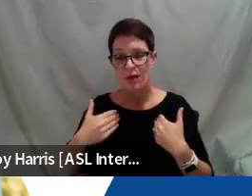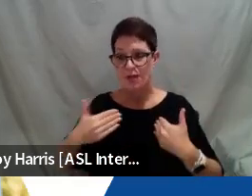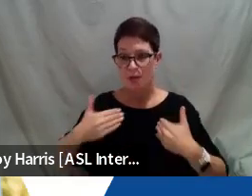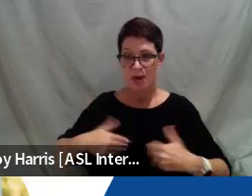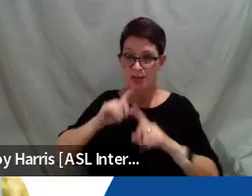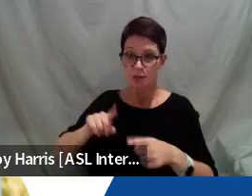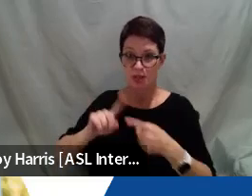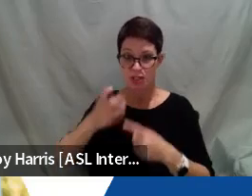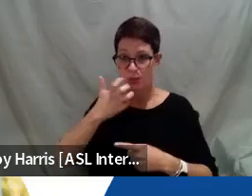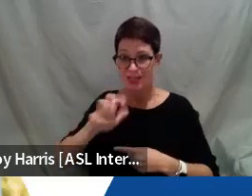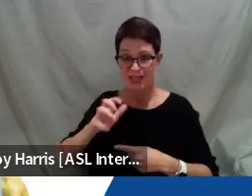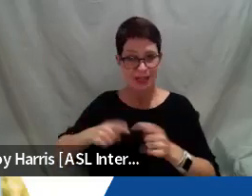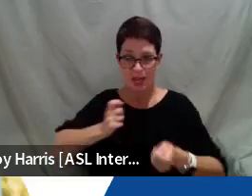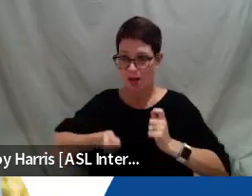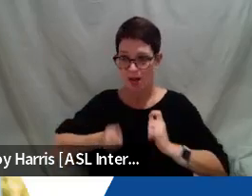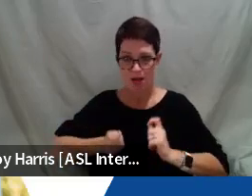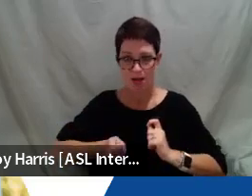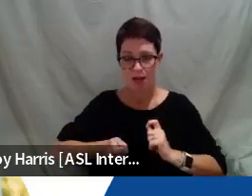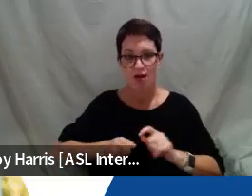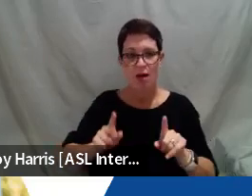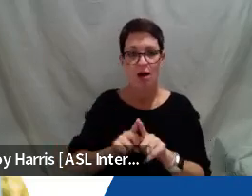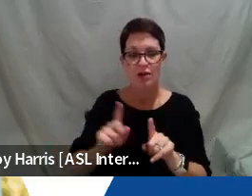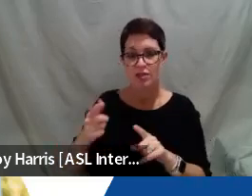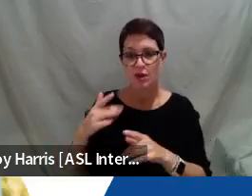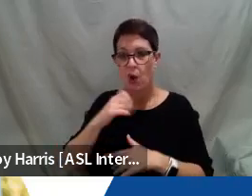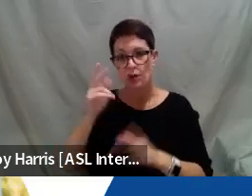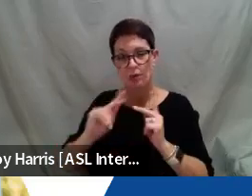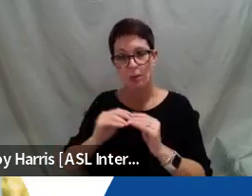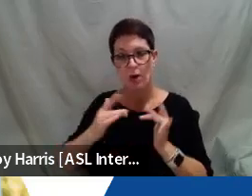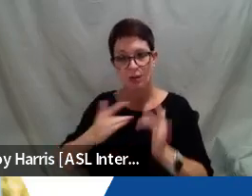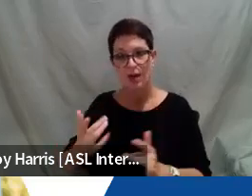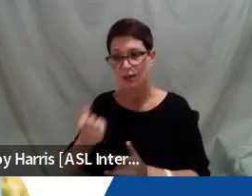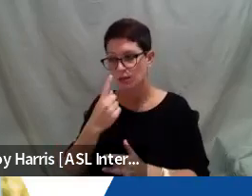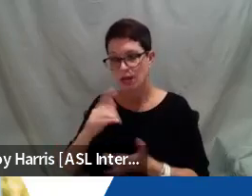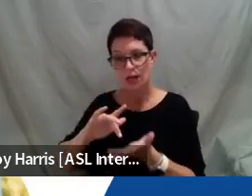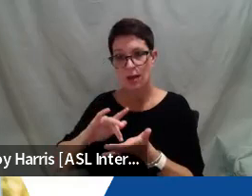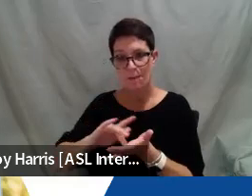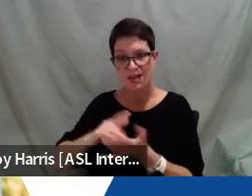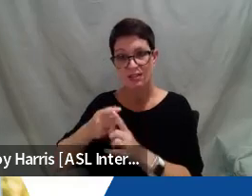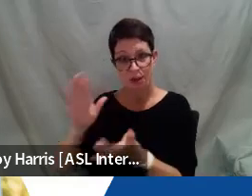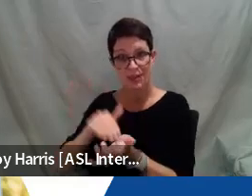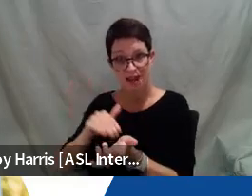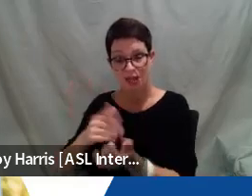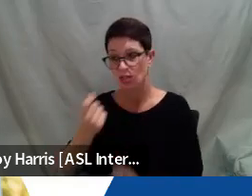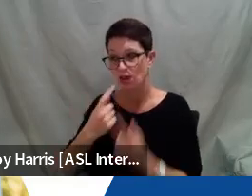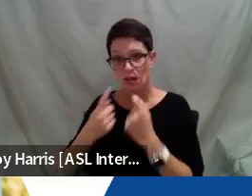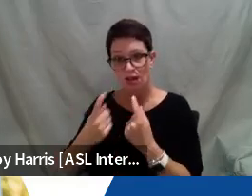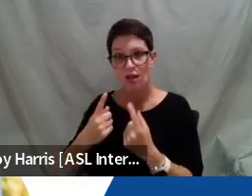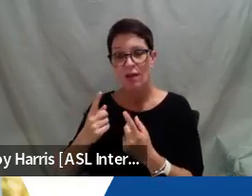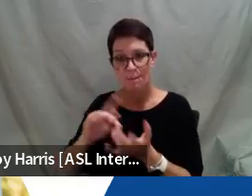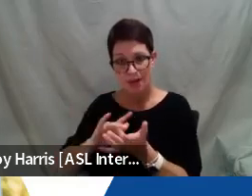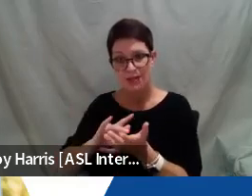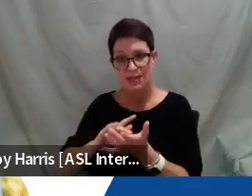heat. And they're more likely to take prescription medicines that affect the body's ability to control its temperature or sweat.